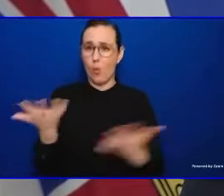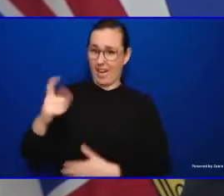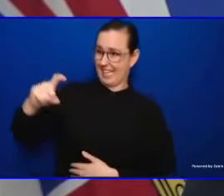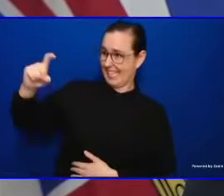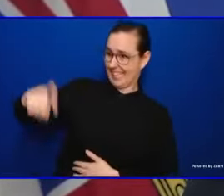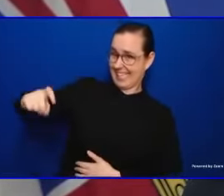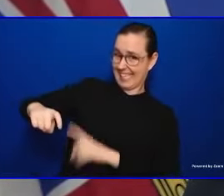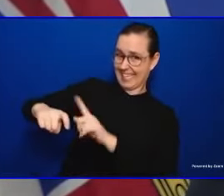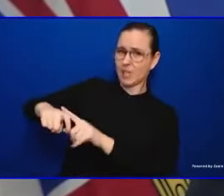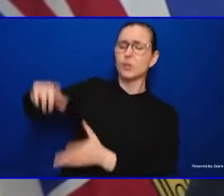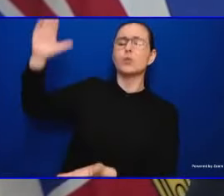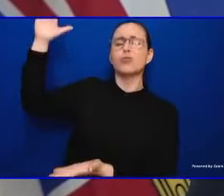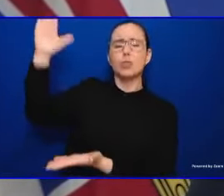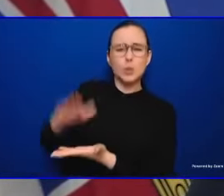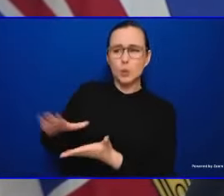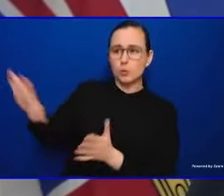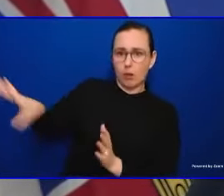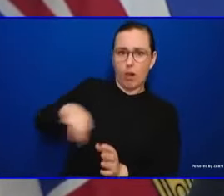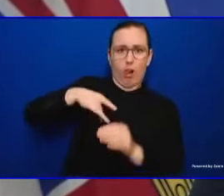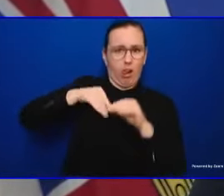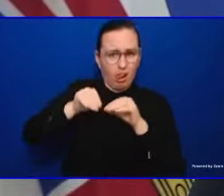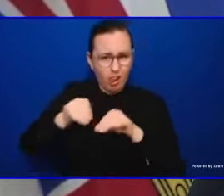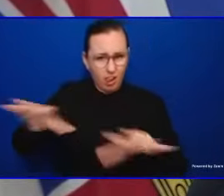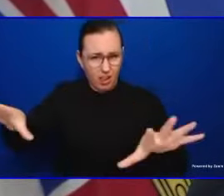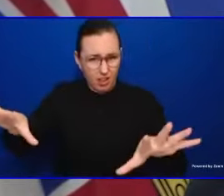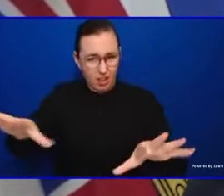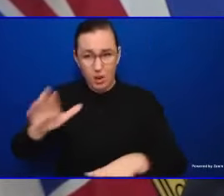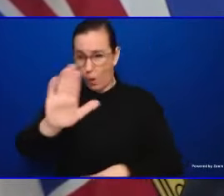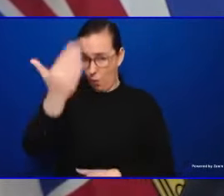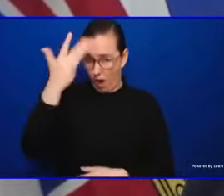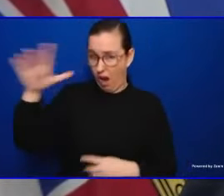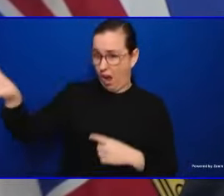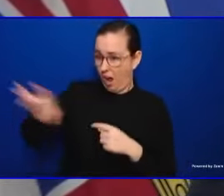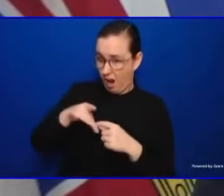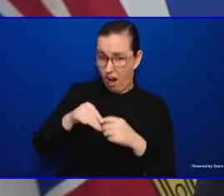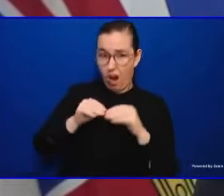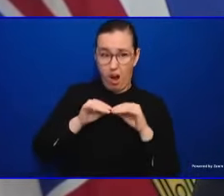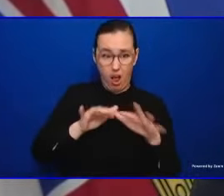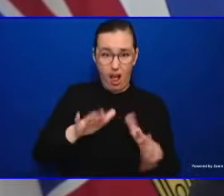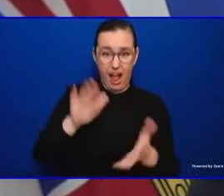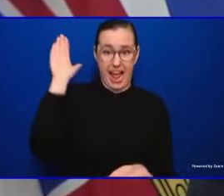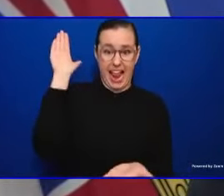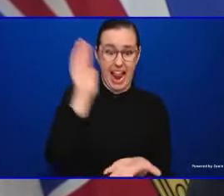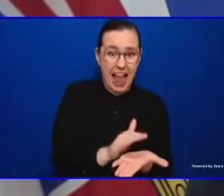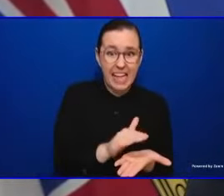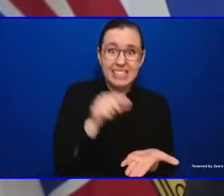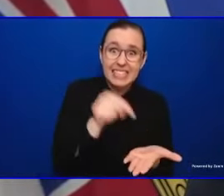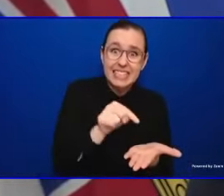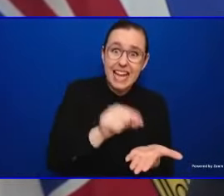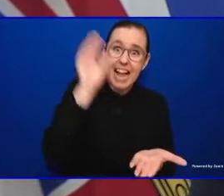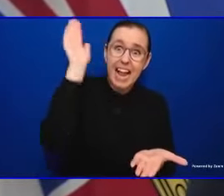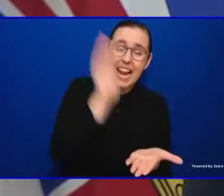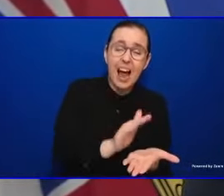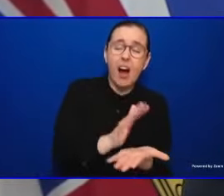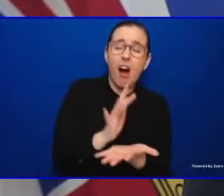healthcare workers, our hospitals, our schools, everyone. I want to thank you for all you've done so far, and